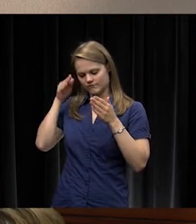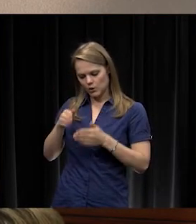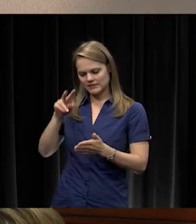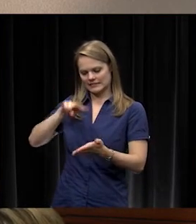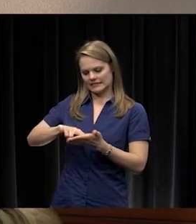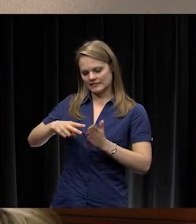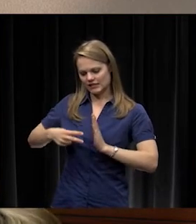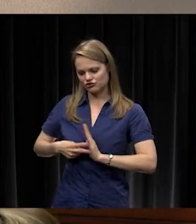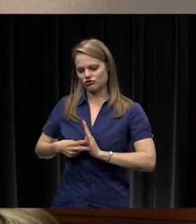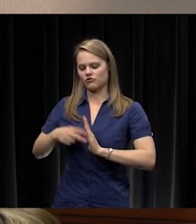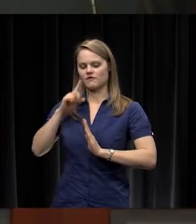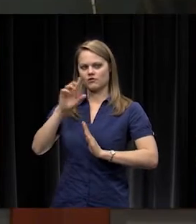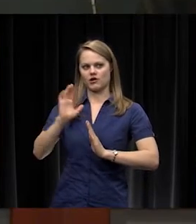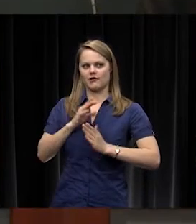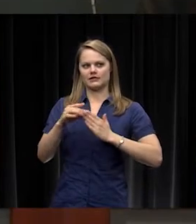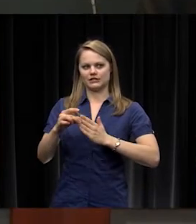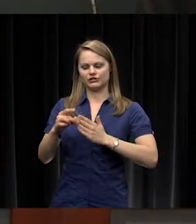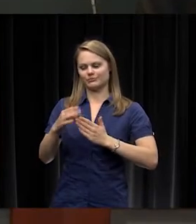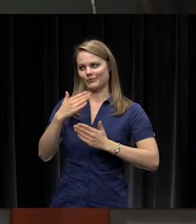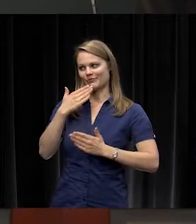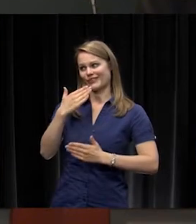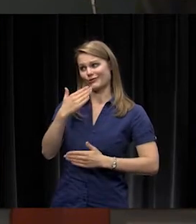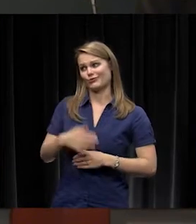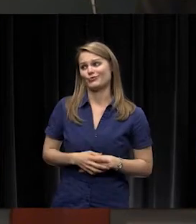very much.